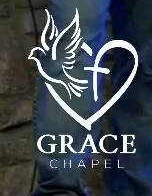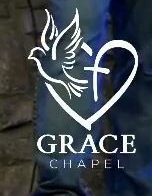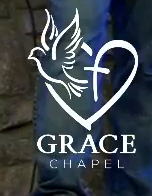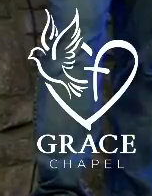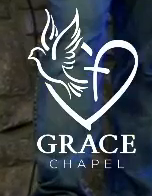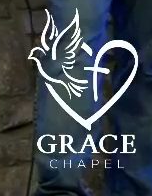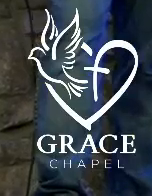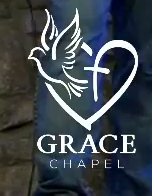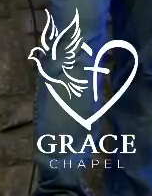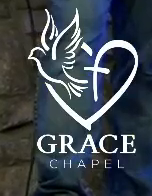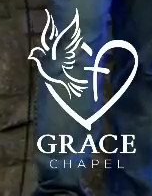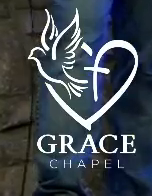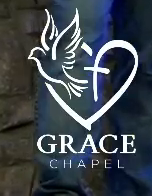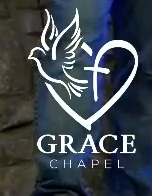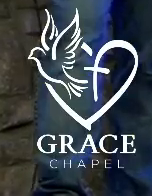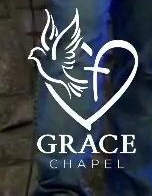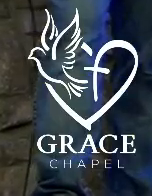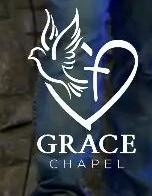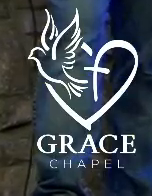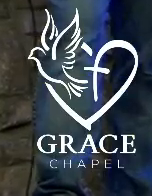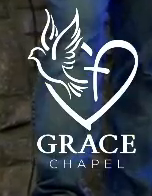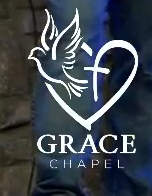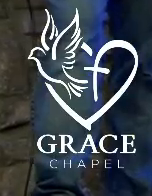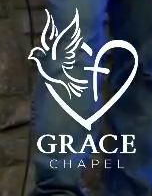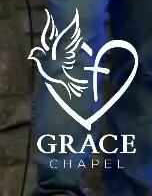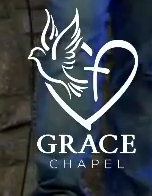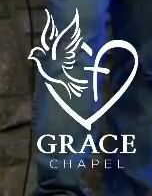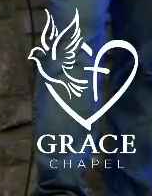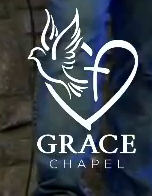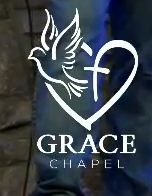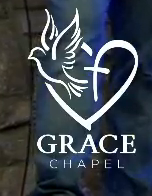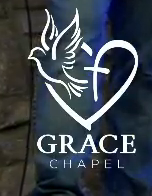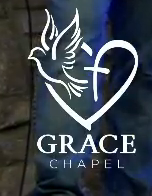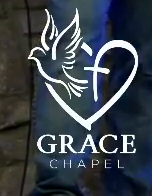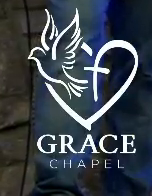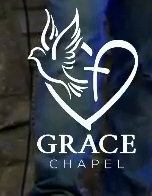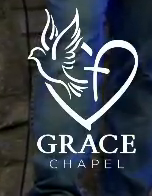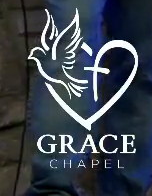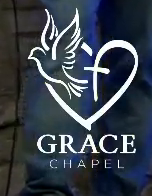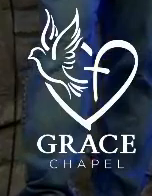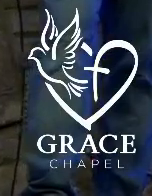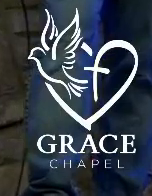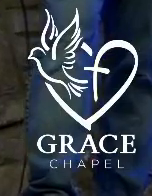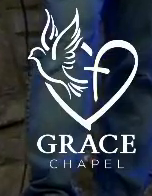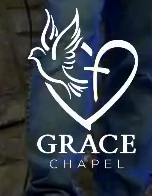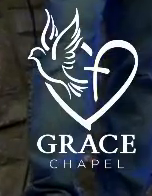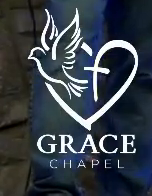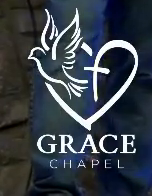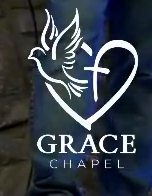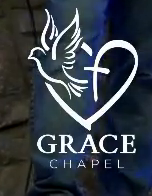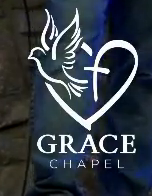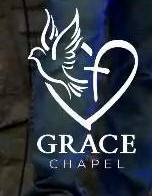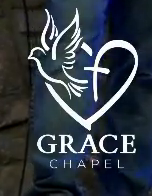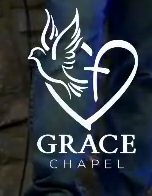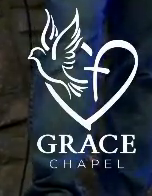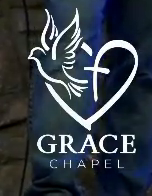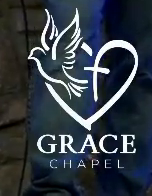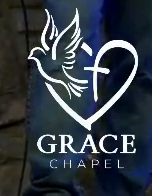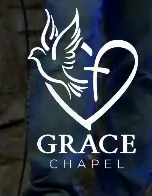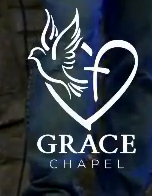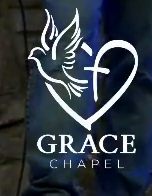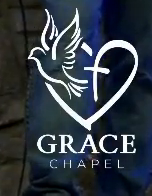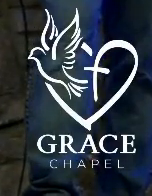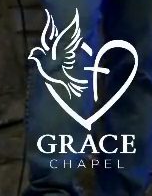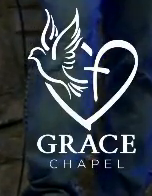things I want to remind you about. Prayer time that's been moved to the church, 6 o'clock tomorrow. 6:15 tomorrow night,